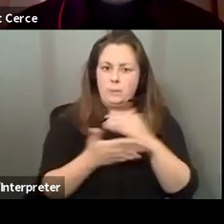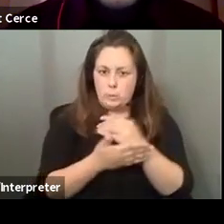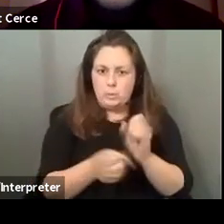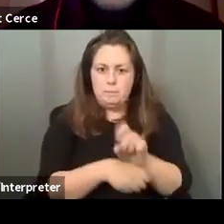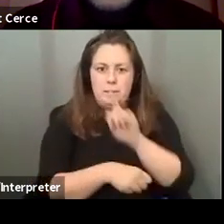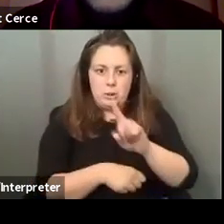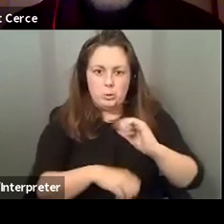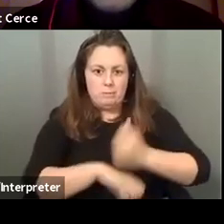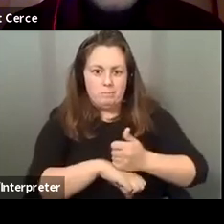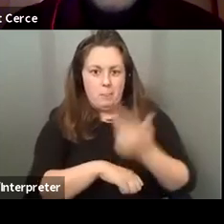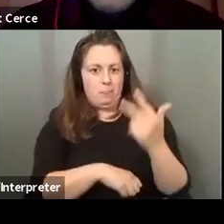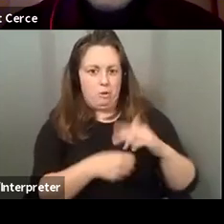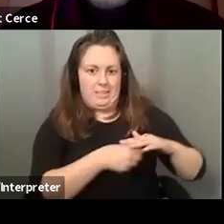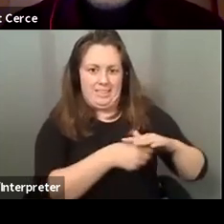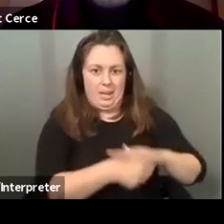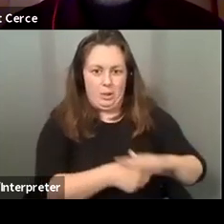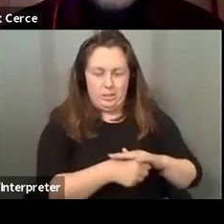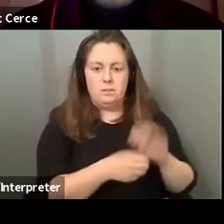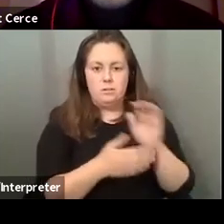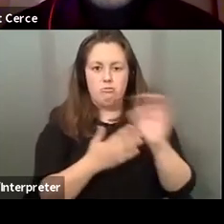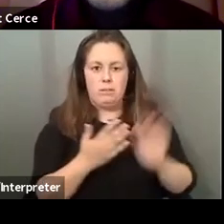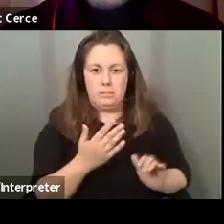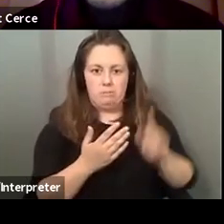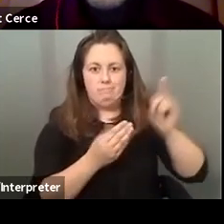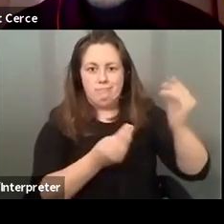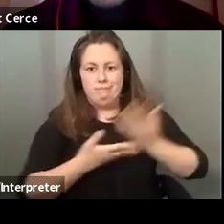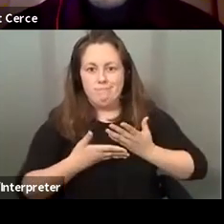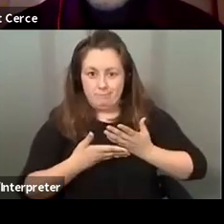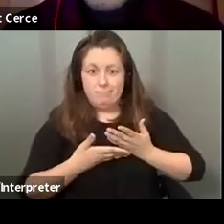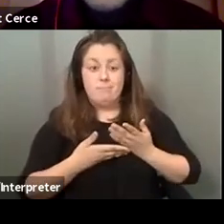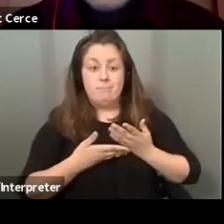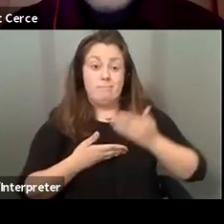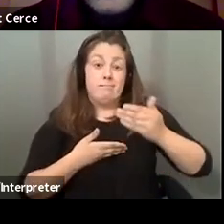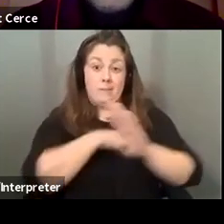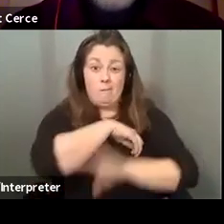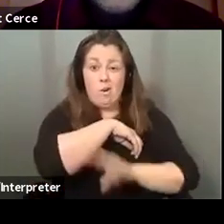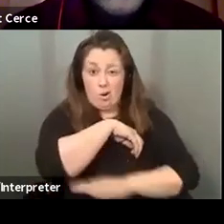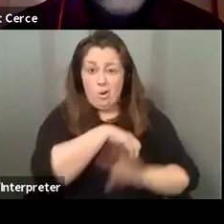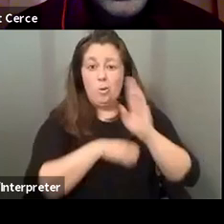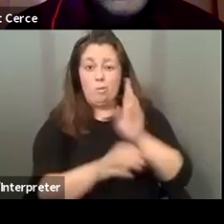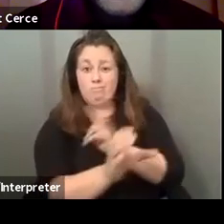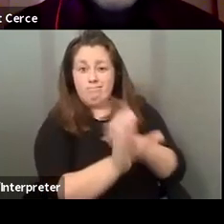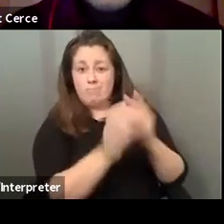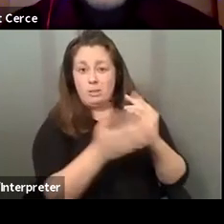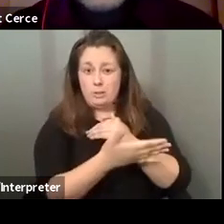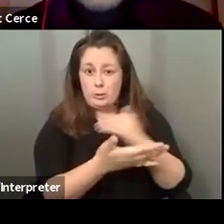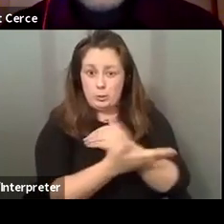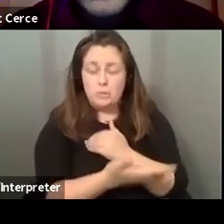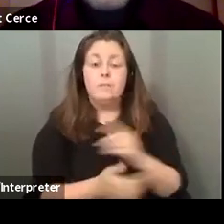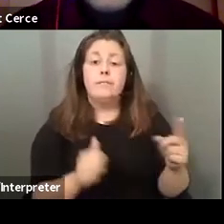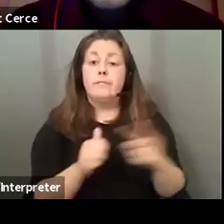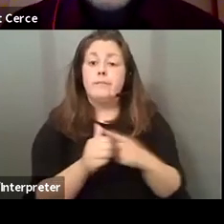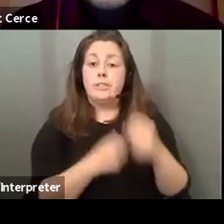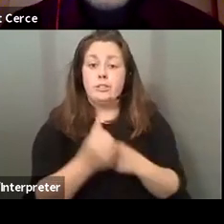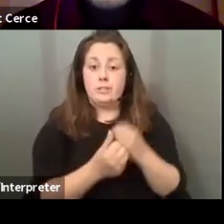we have in place. They notified us in the fall that we would be part of this review. The first area is basically having a designated